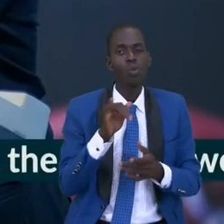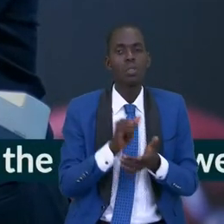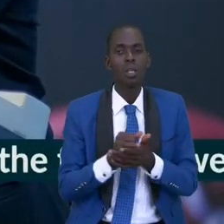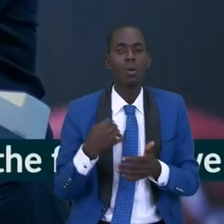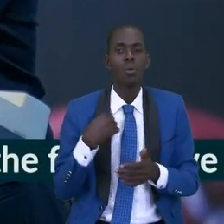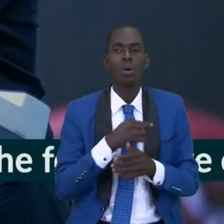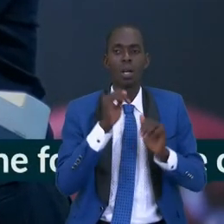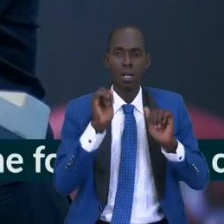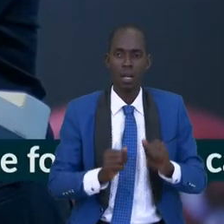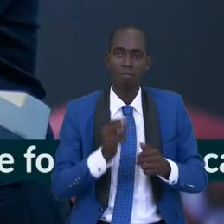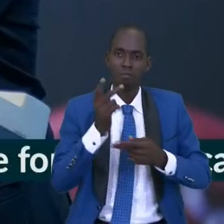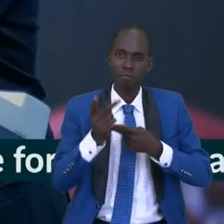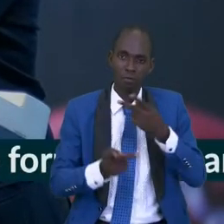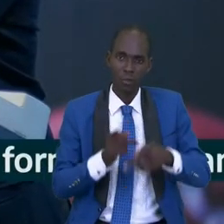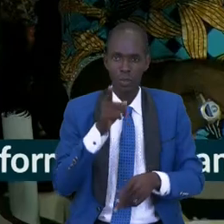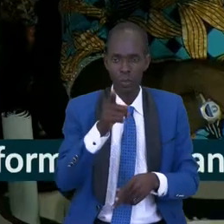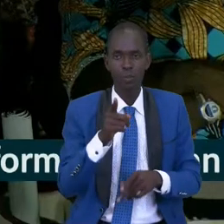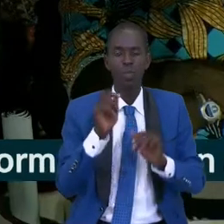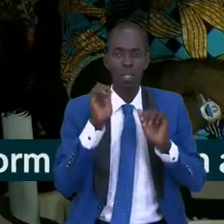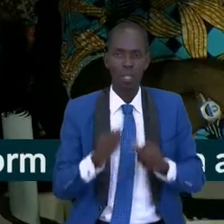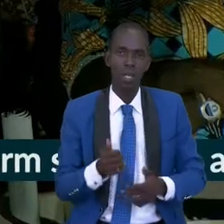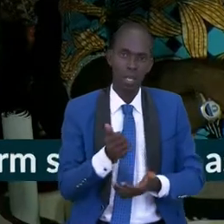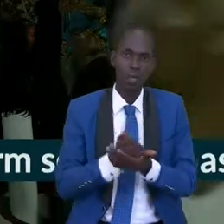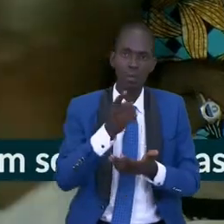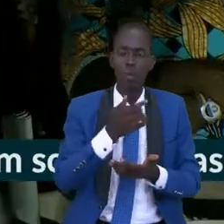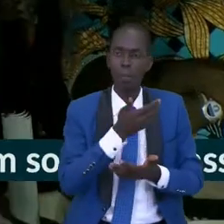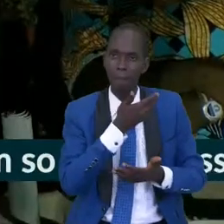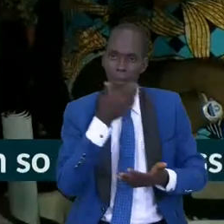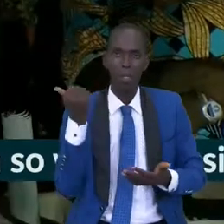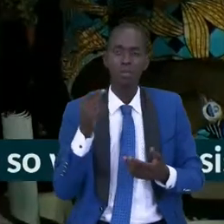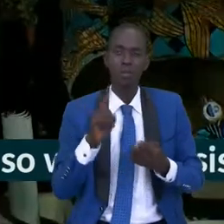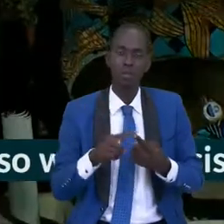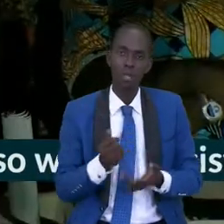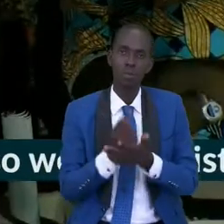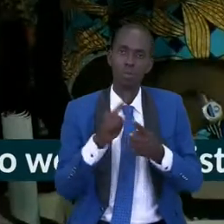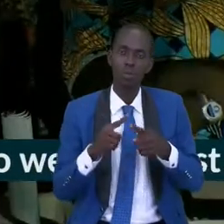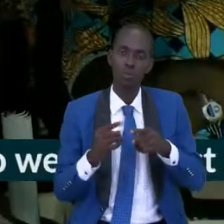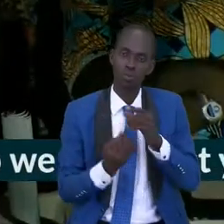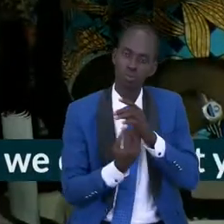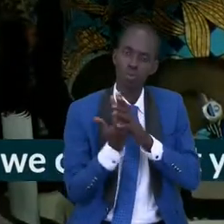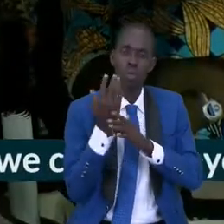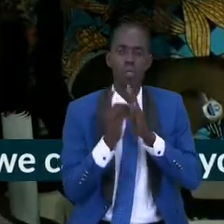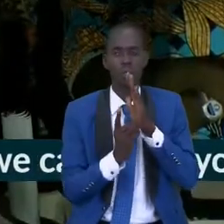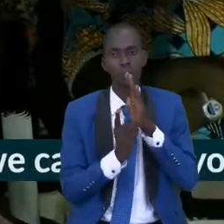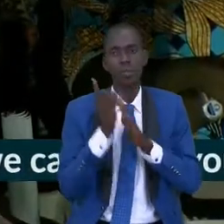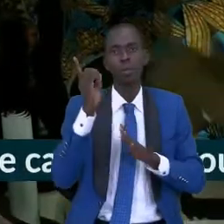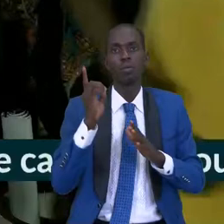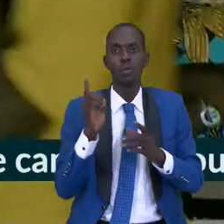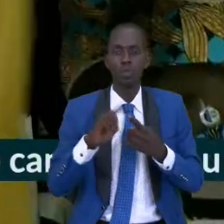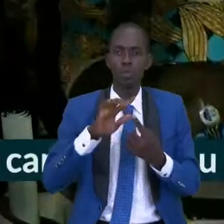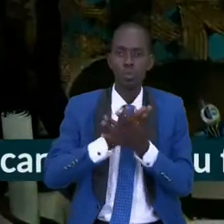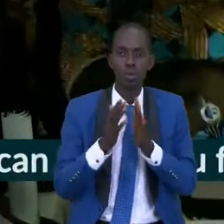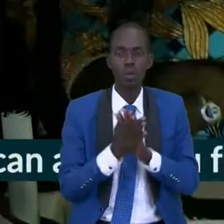everybody that has decided will be attended to. So make sure the forms, the slips are